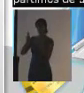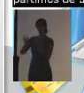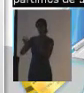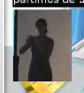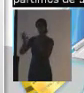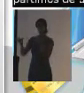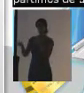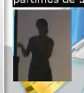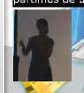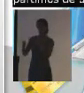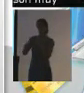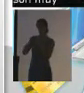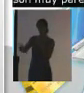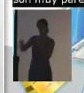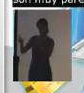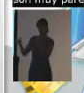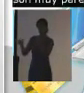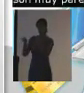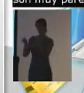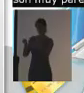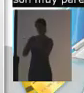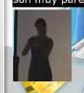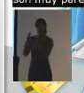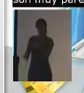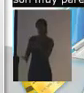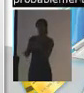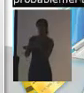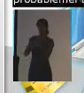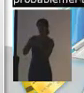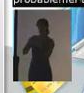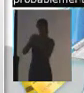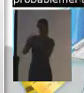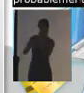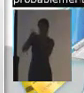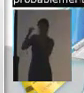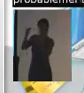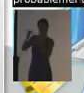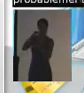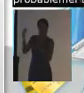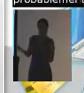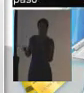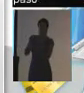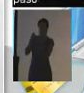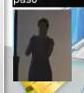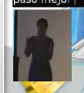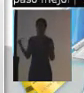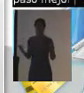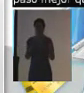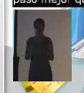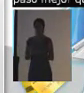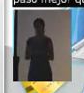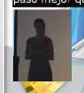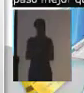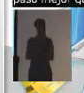If we use very similar robots that are very similar amongst them, they probably will not